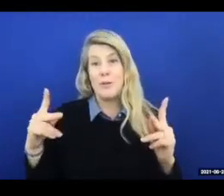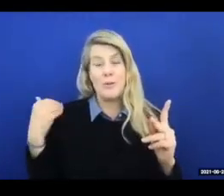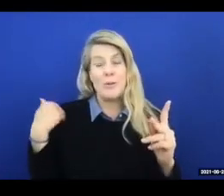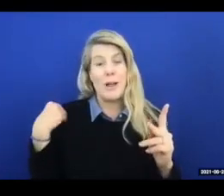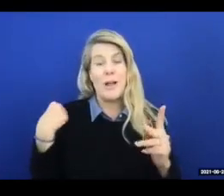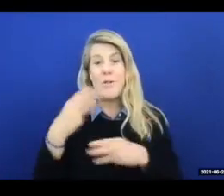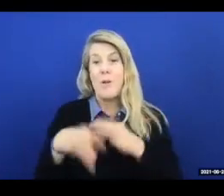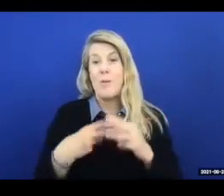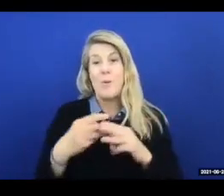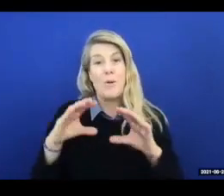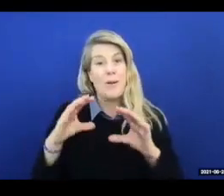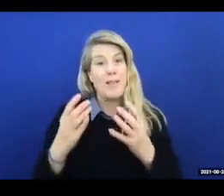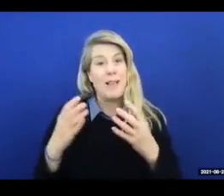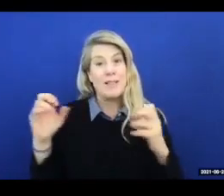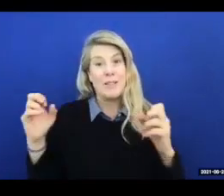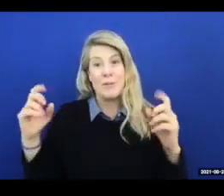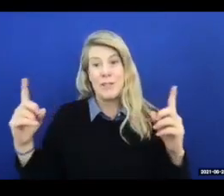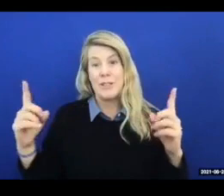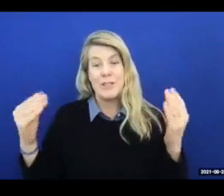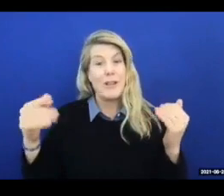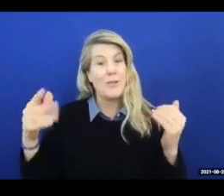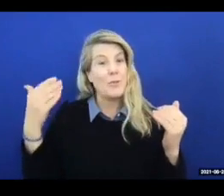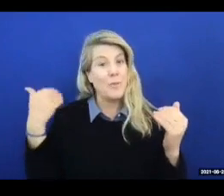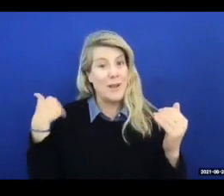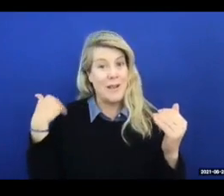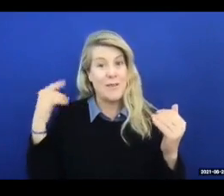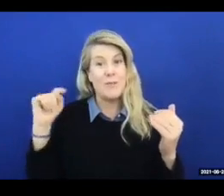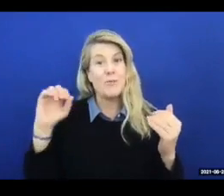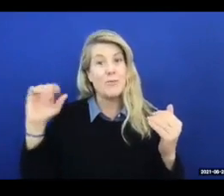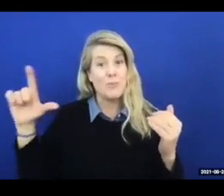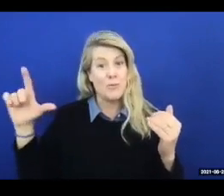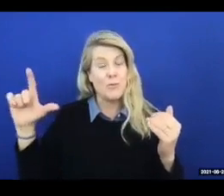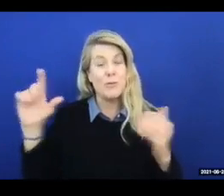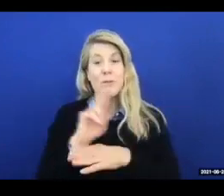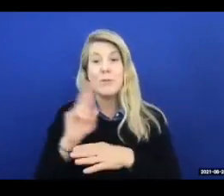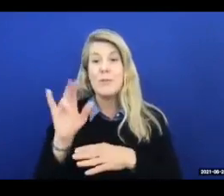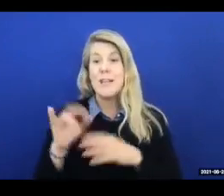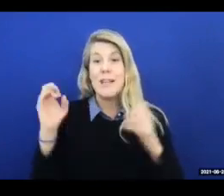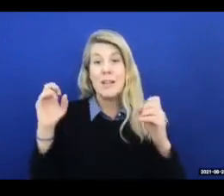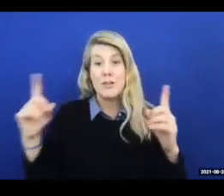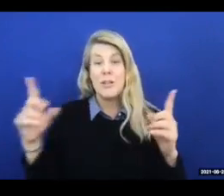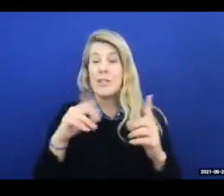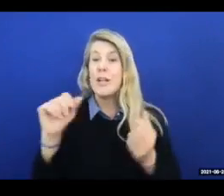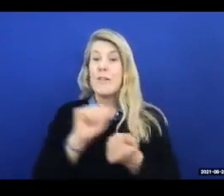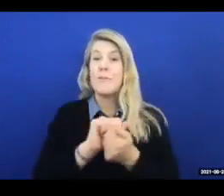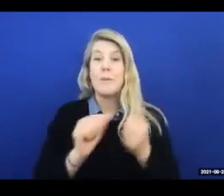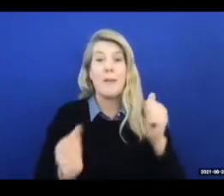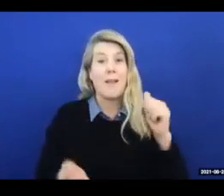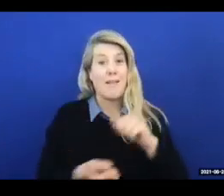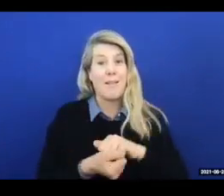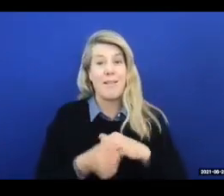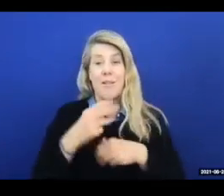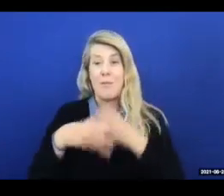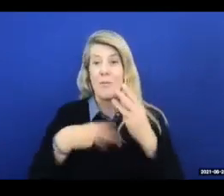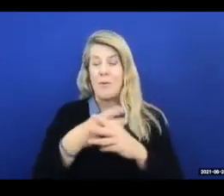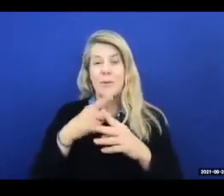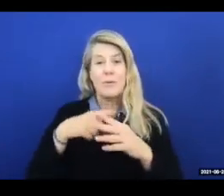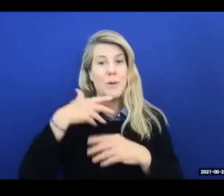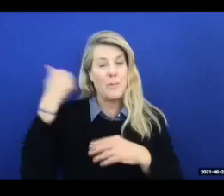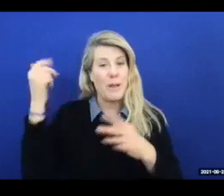education, who have the tools to take that education and remake the world into a better